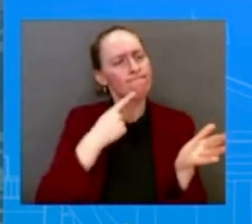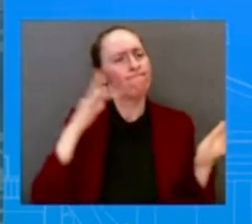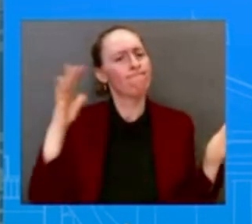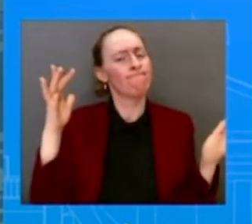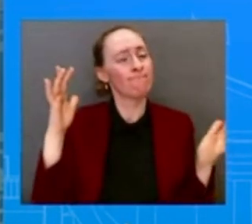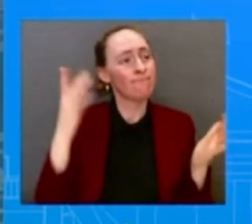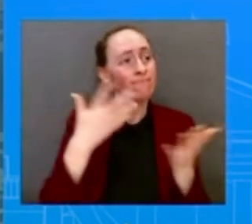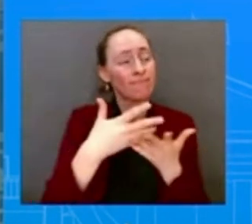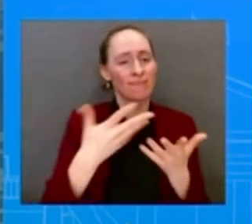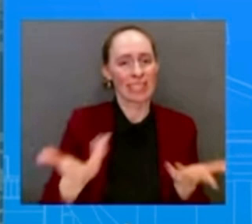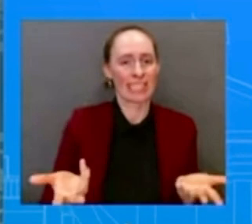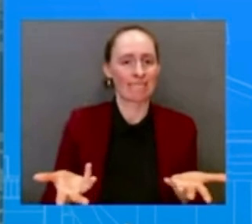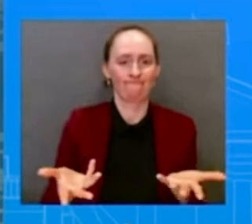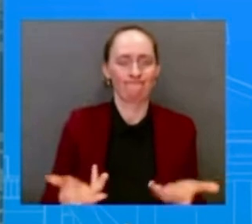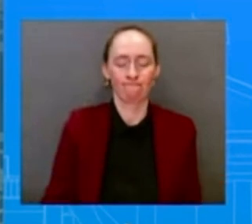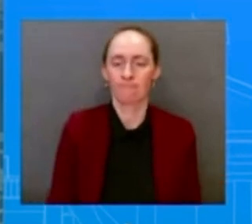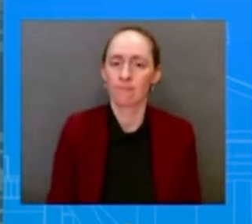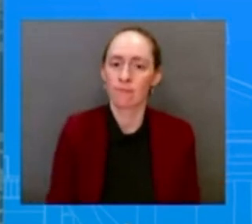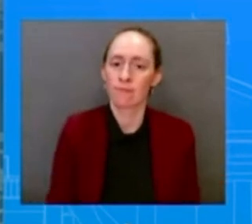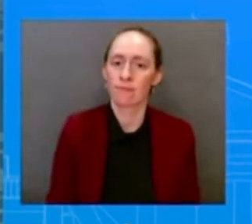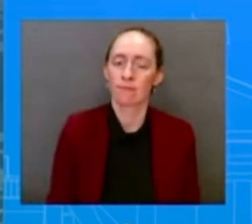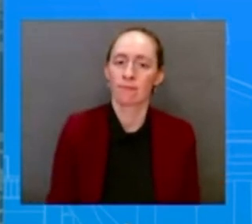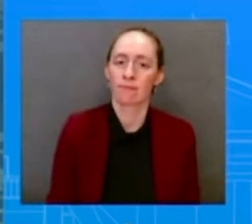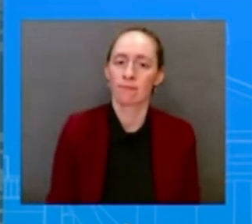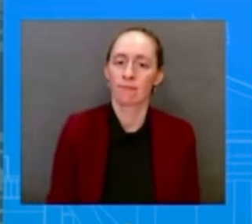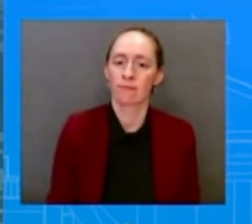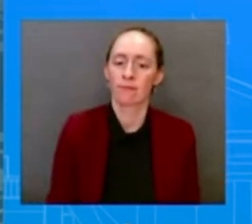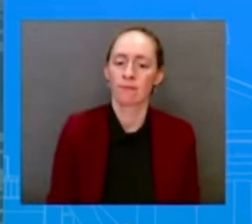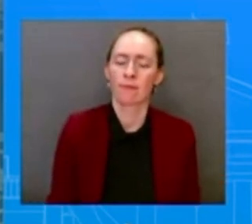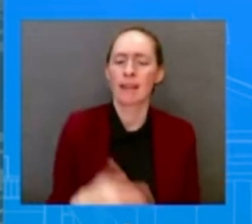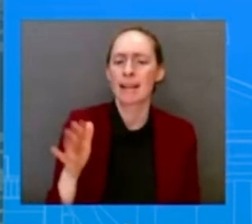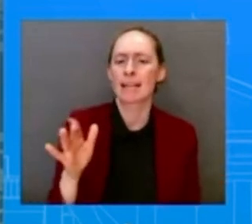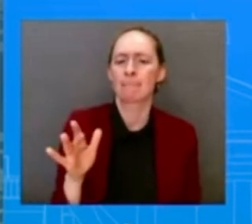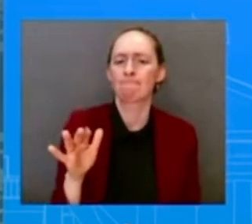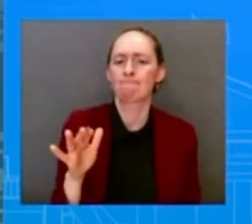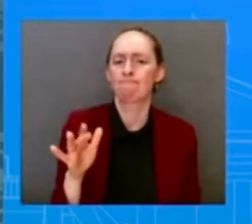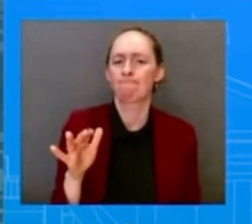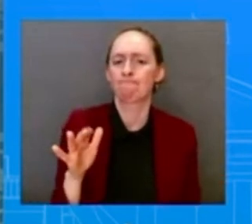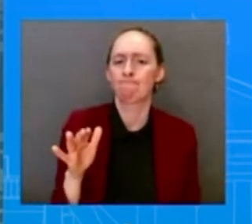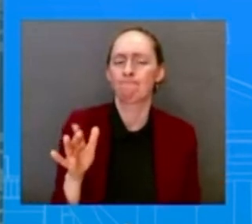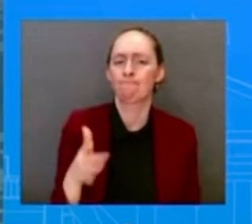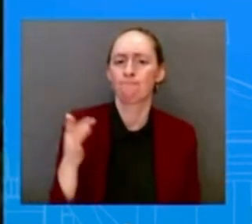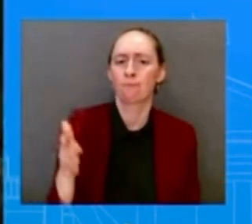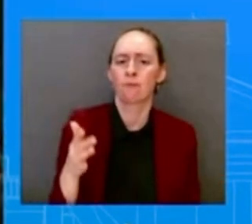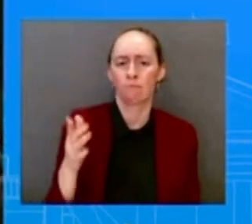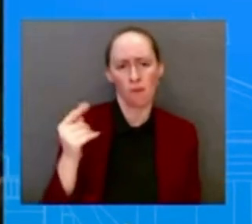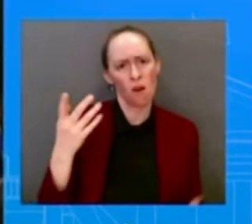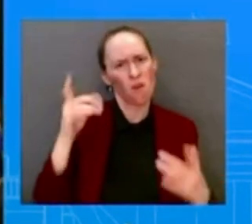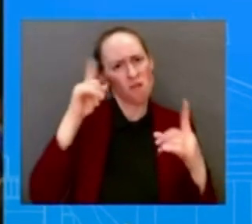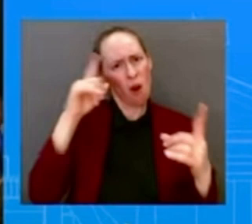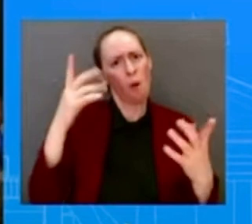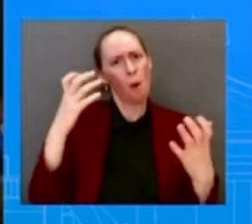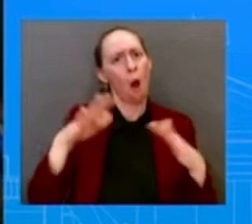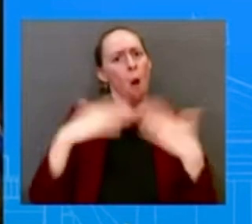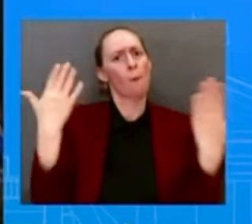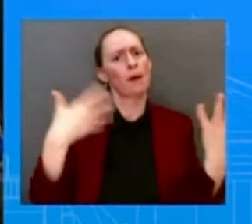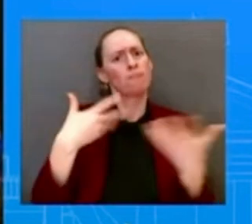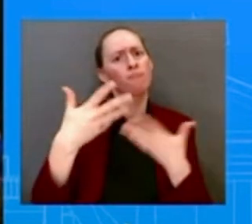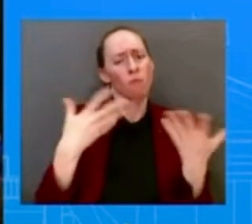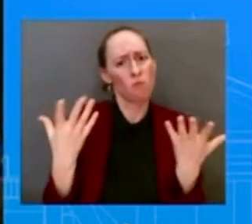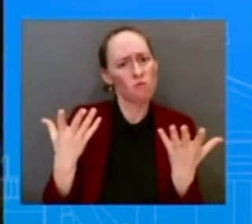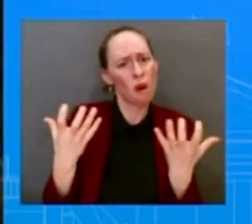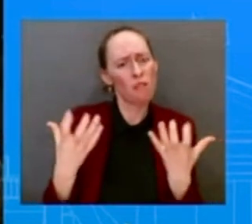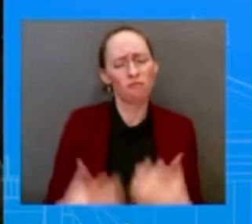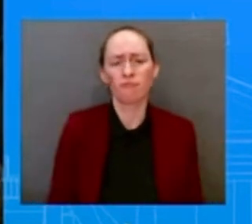at times like this, you want to keep as open as you can the lines of communication. And the President's committed to that. And then on Ukraine, President Zelensky was in the